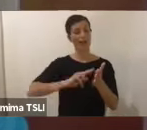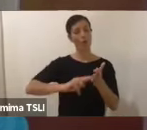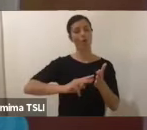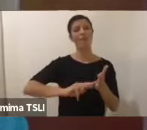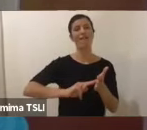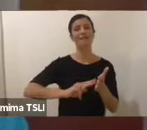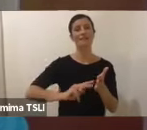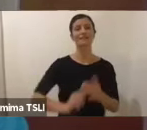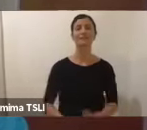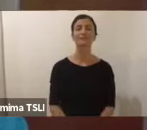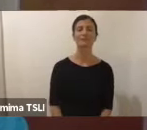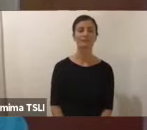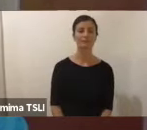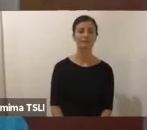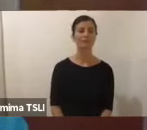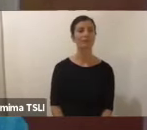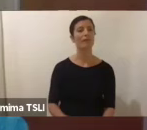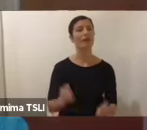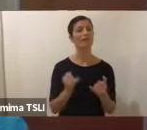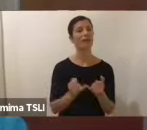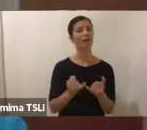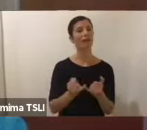sarika what next